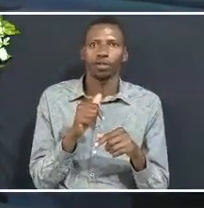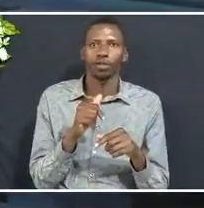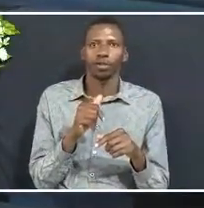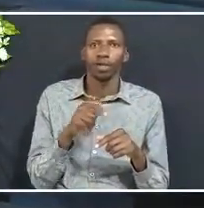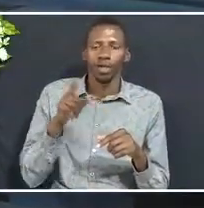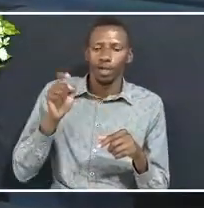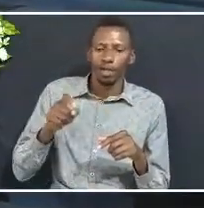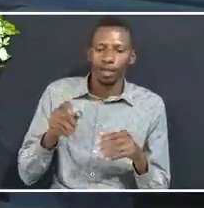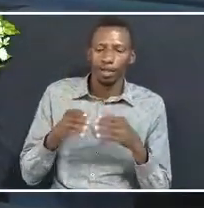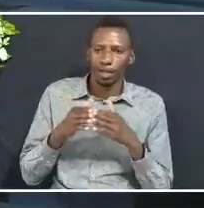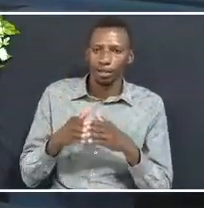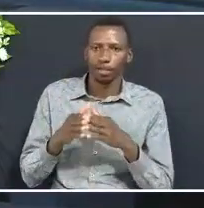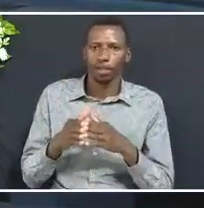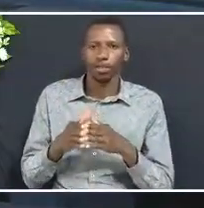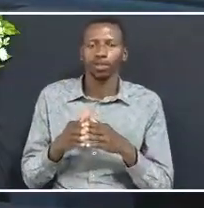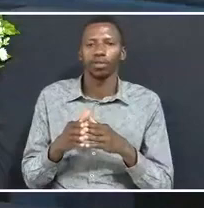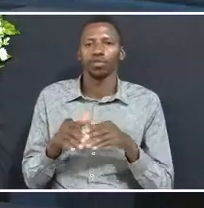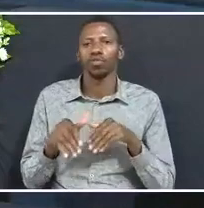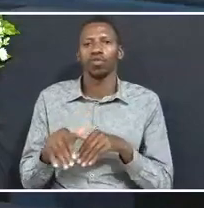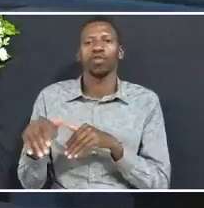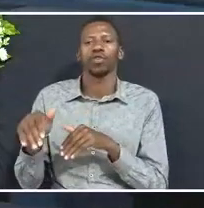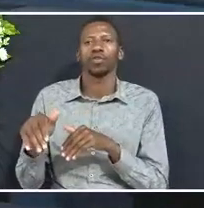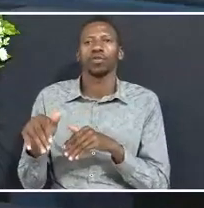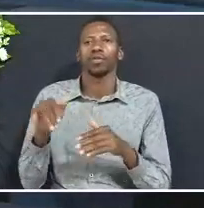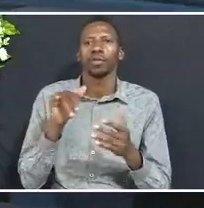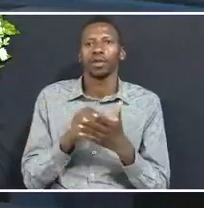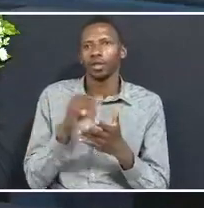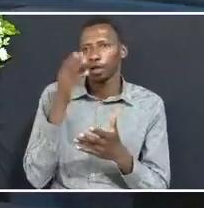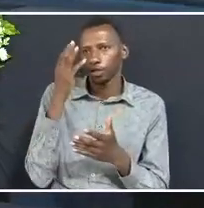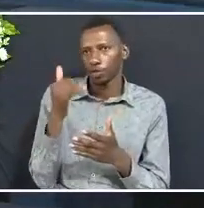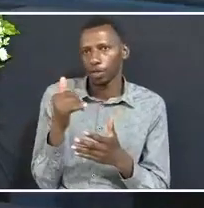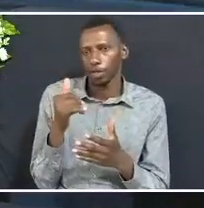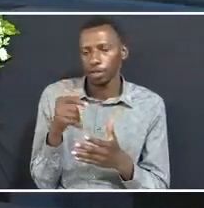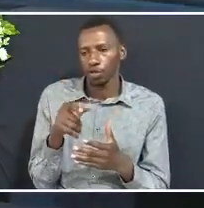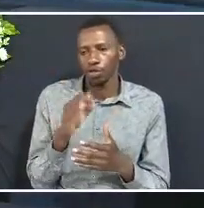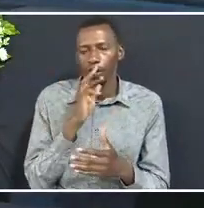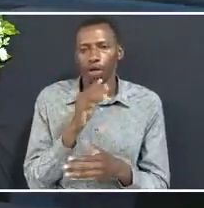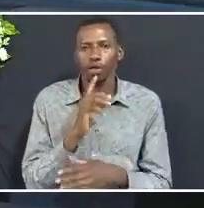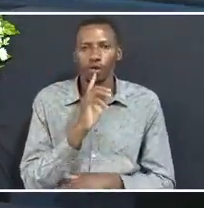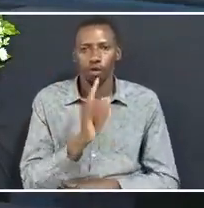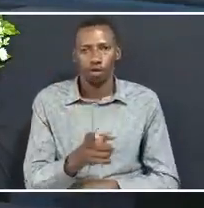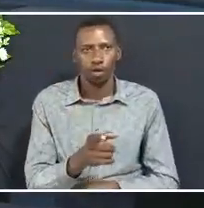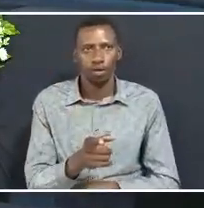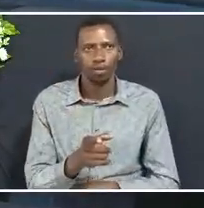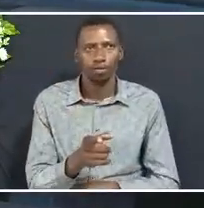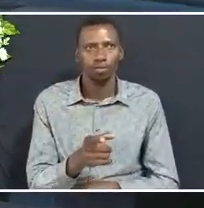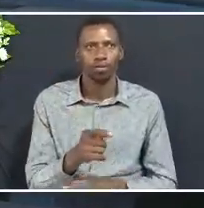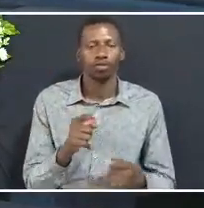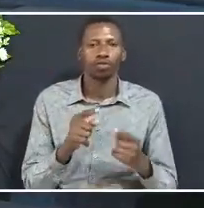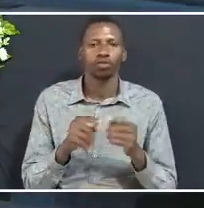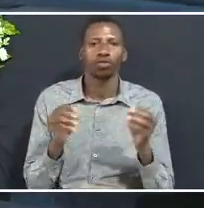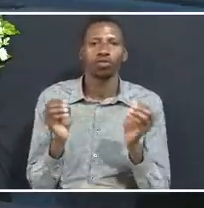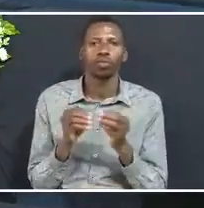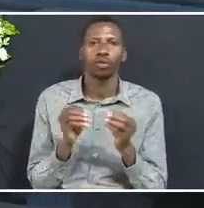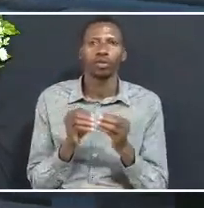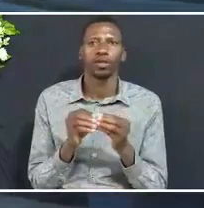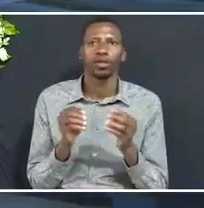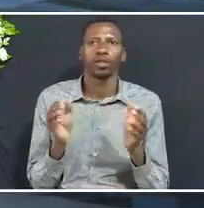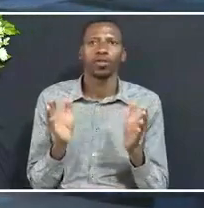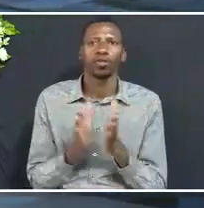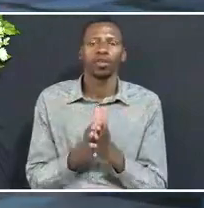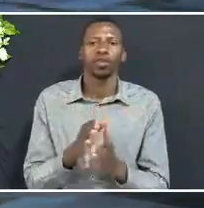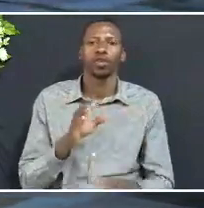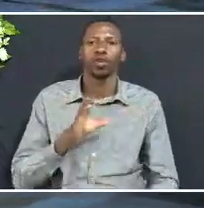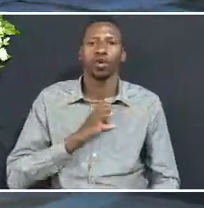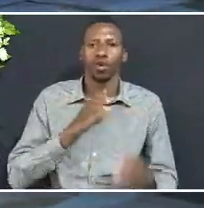follow. That's why we are being instructed and guided to meet with the owner